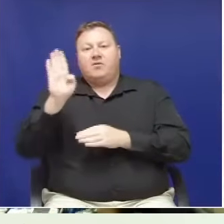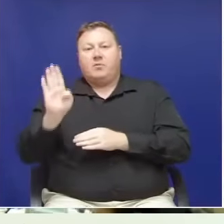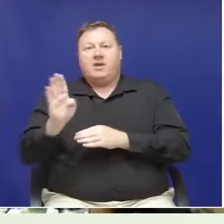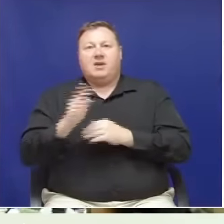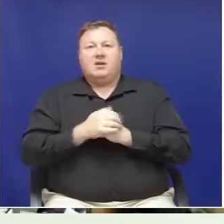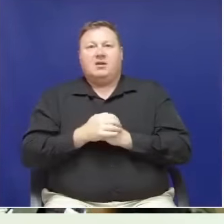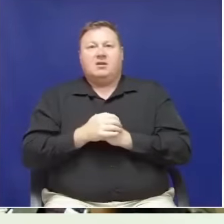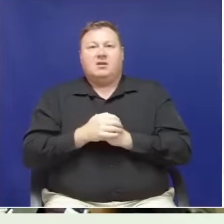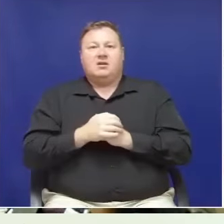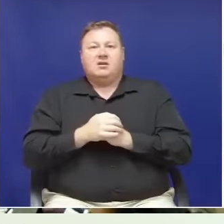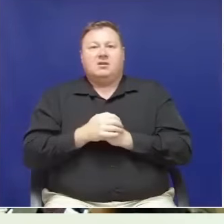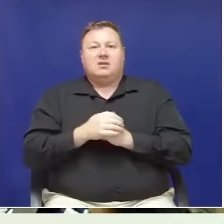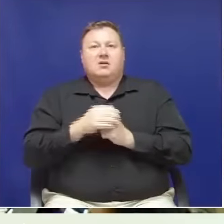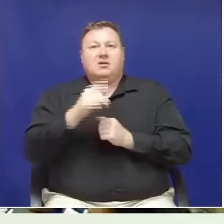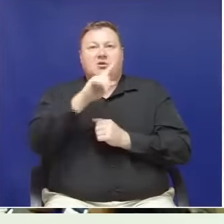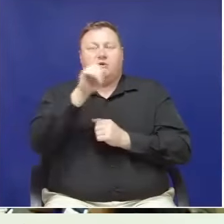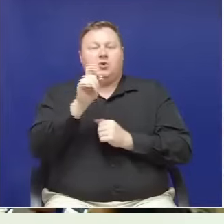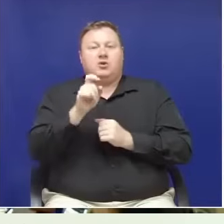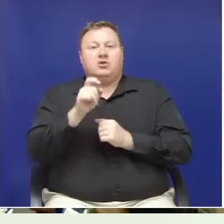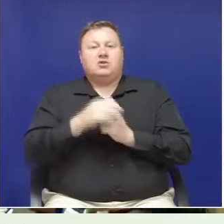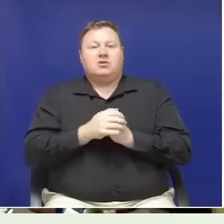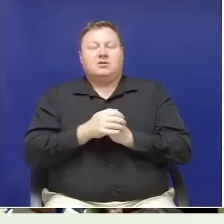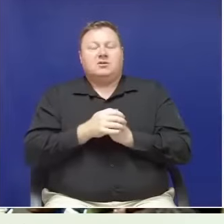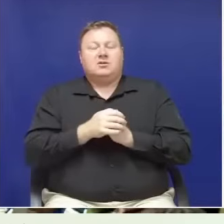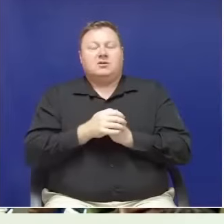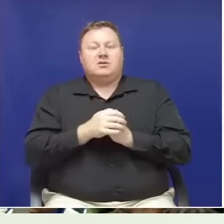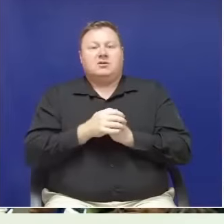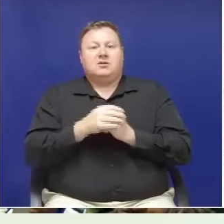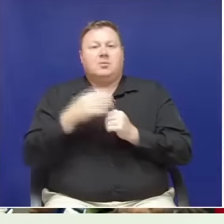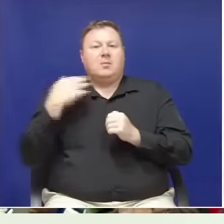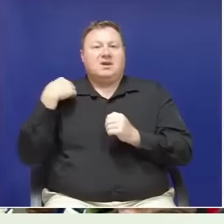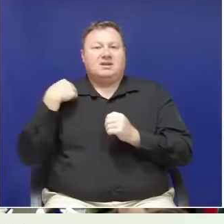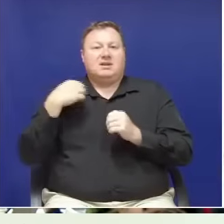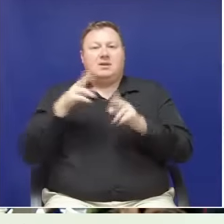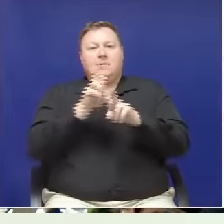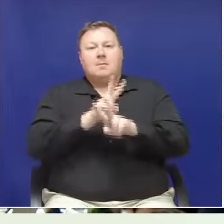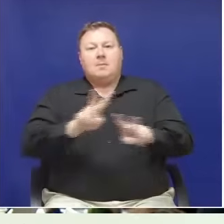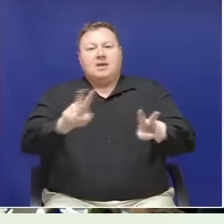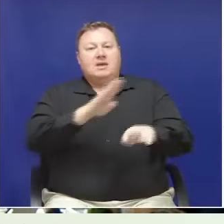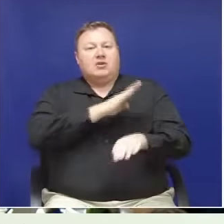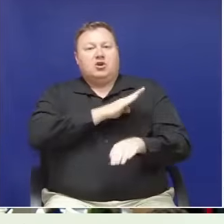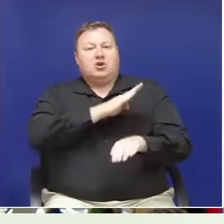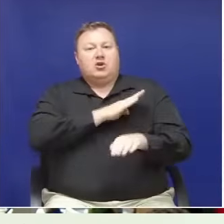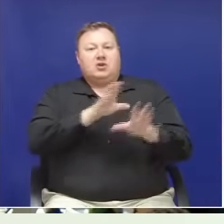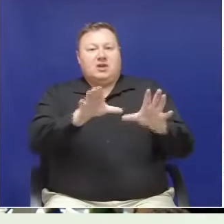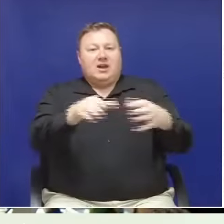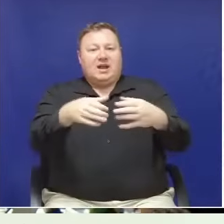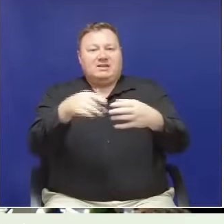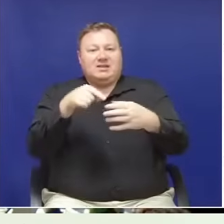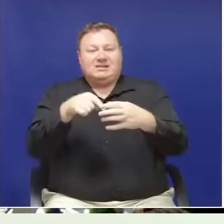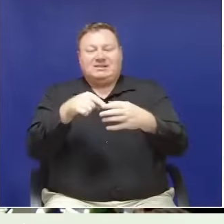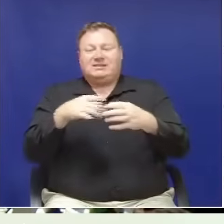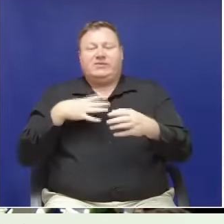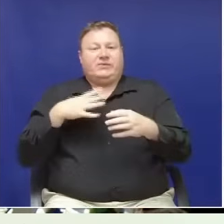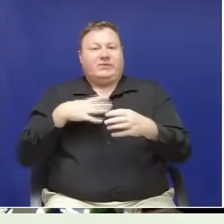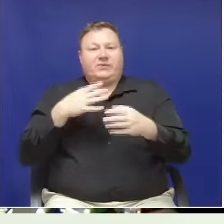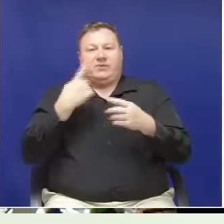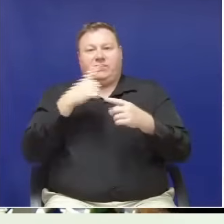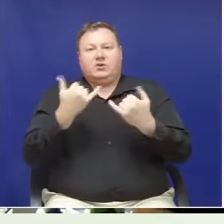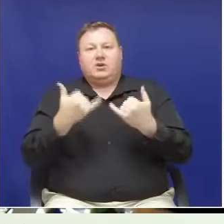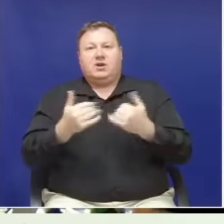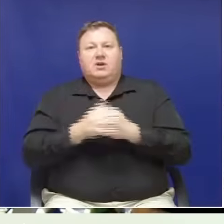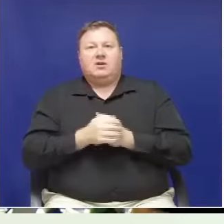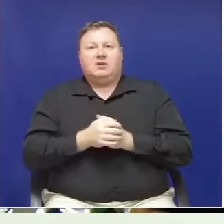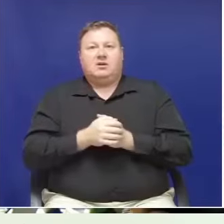Questions to the Ministers in Peace and Security Cluster, that will be the only item for today. And